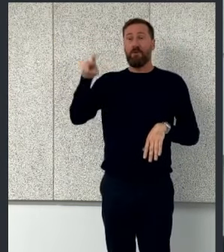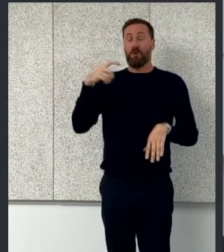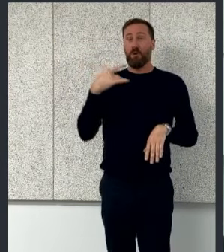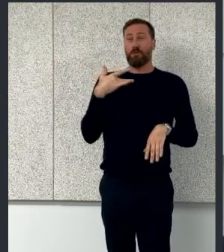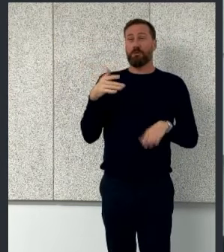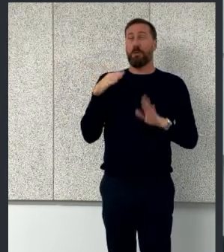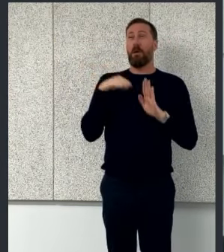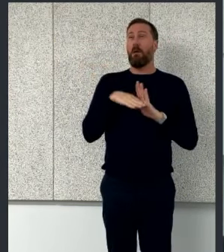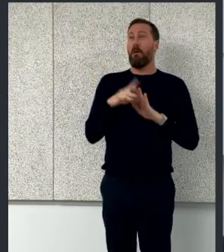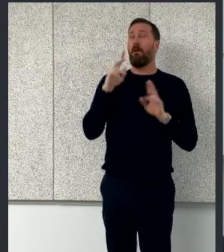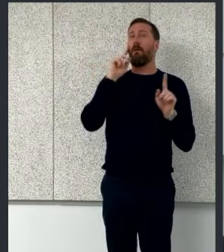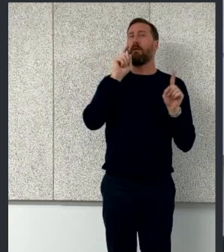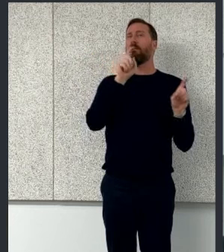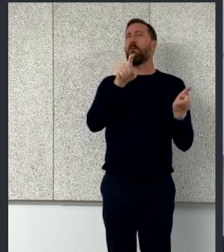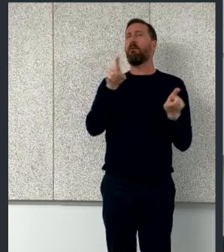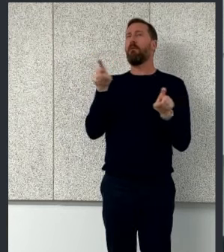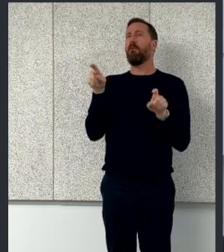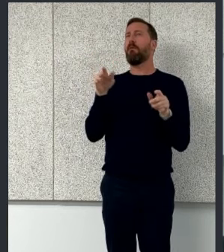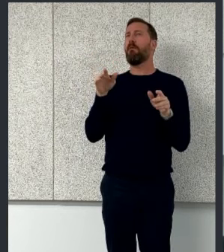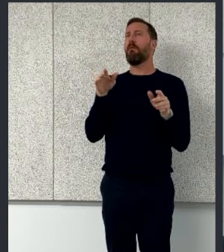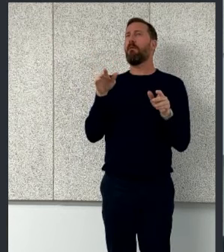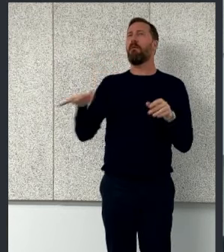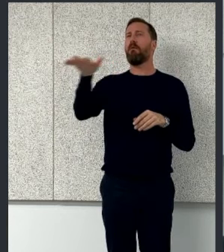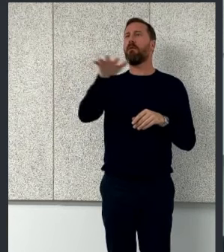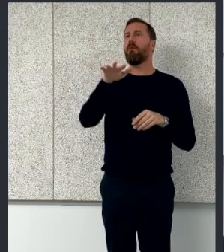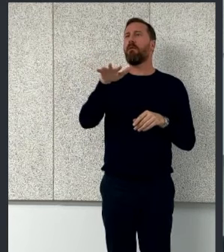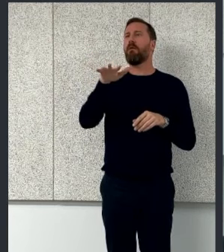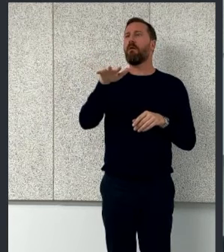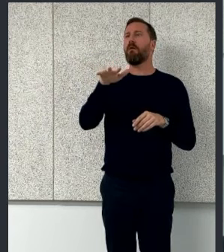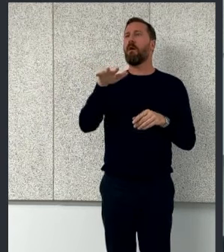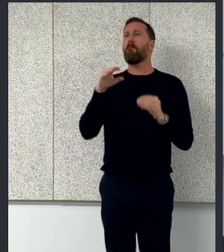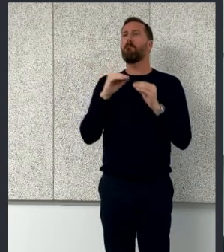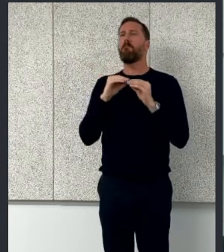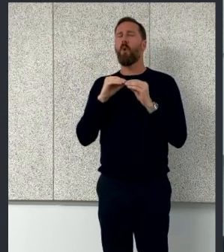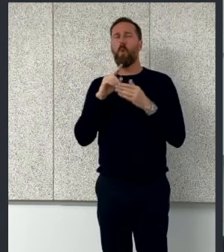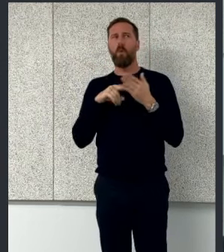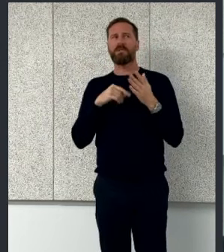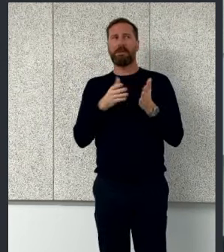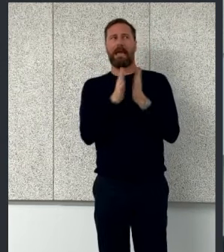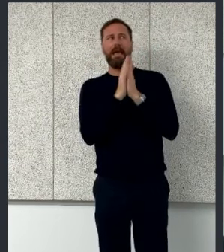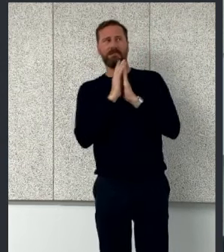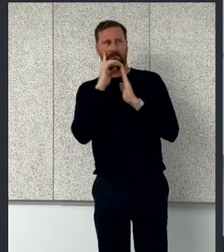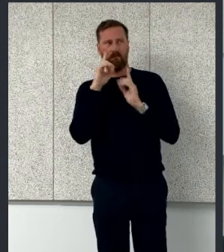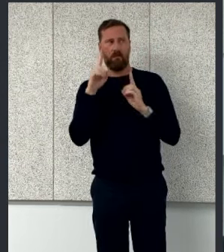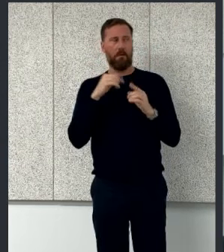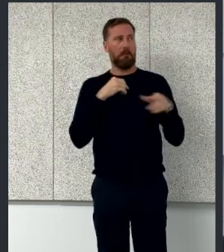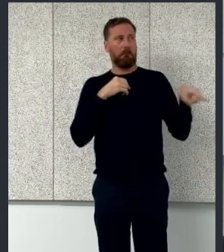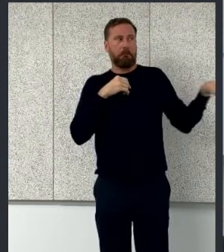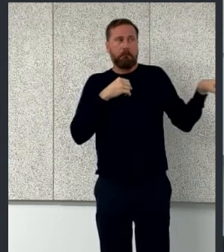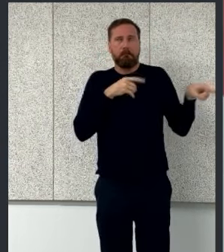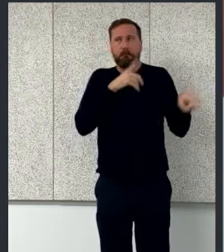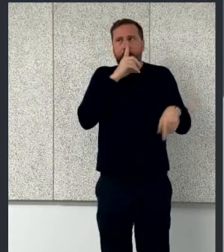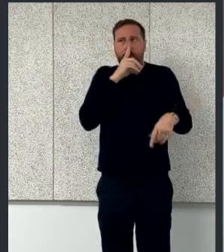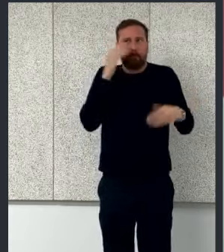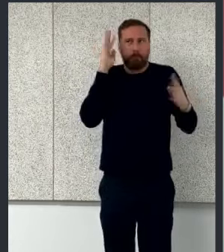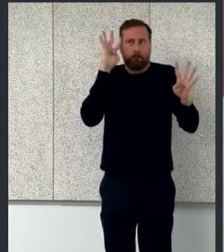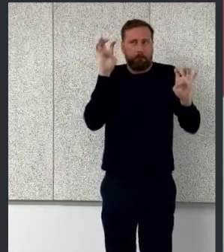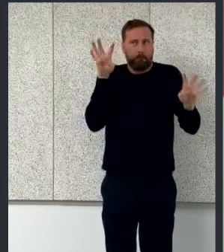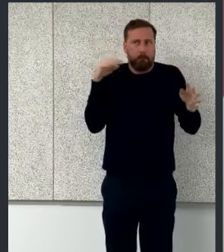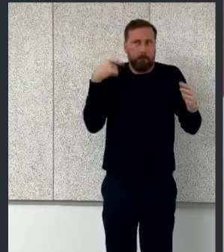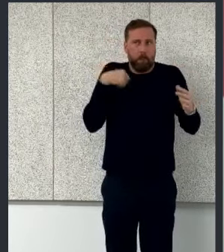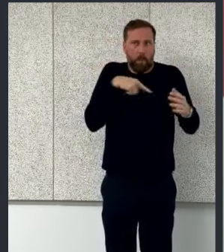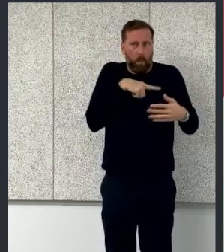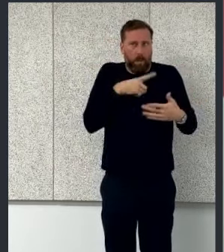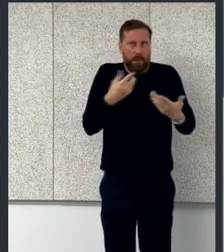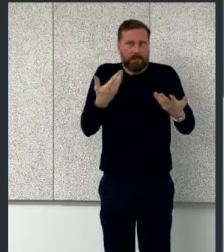more on what is being asked for, and so I can't really speak necessarily to whether we as a field or as a